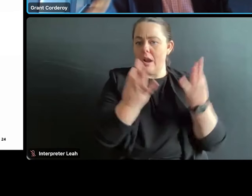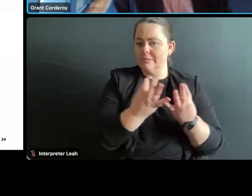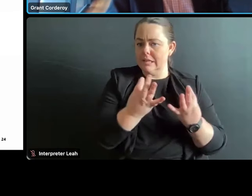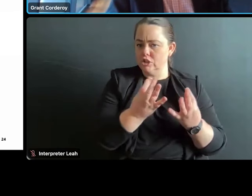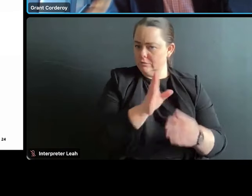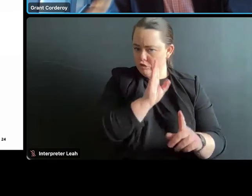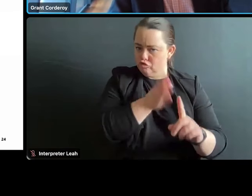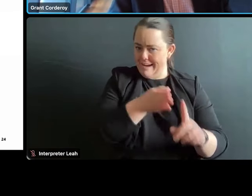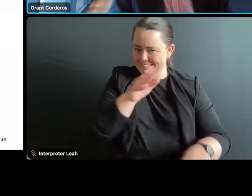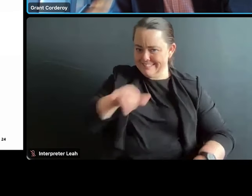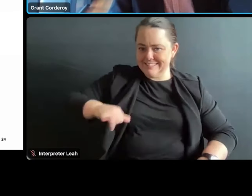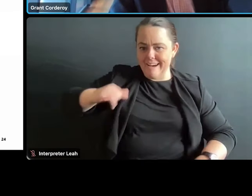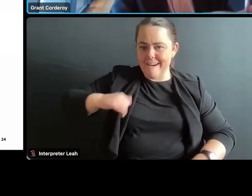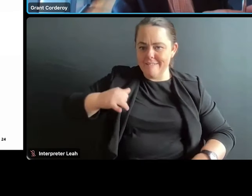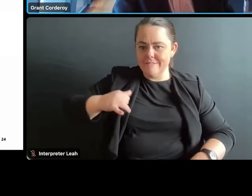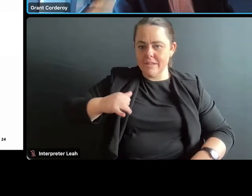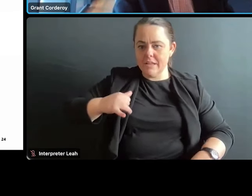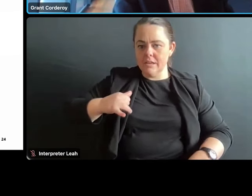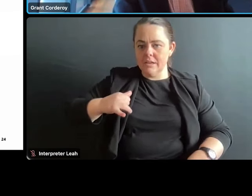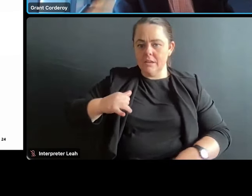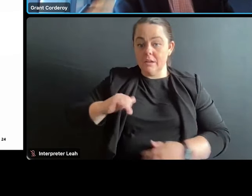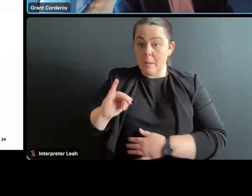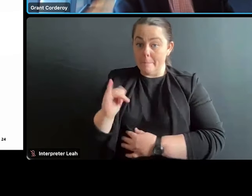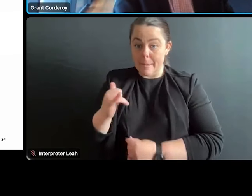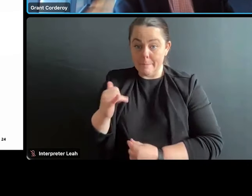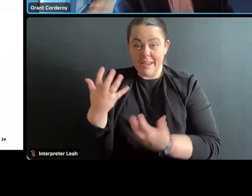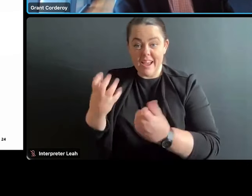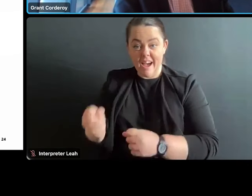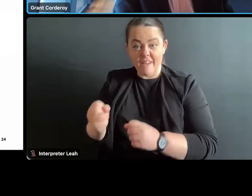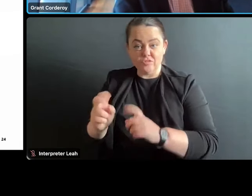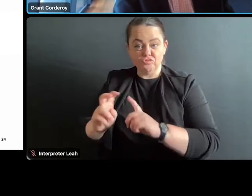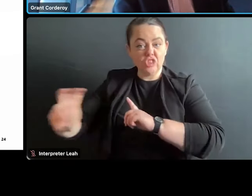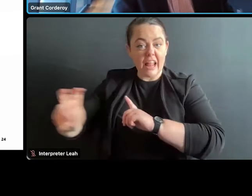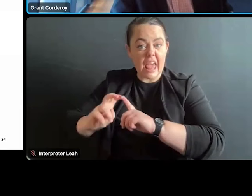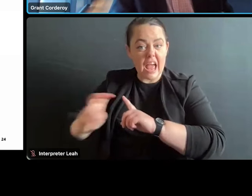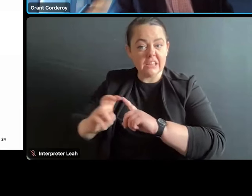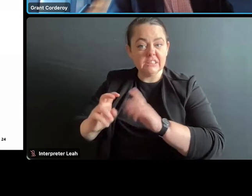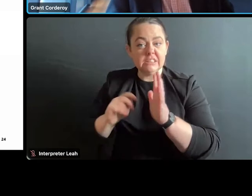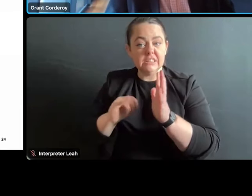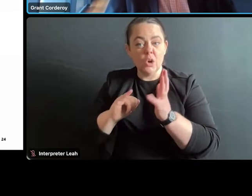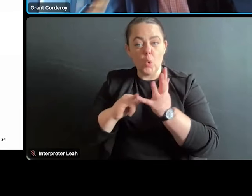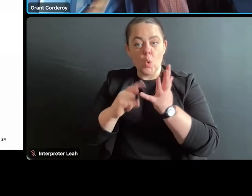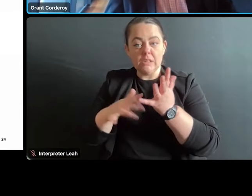they're paid on the payroll, treat them as labour costs.